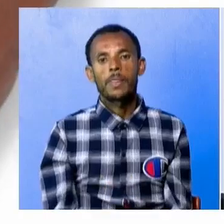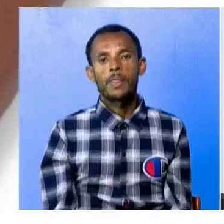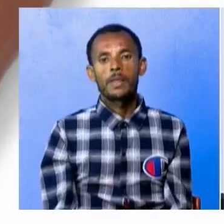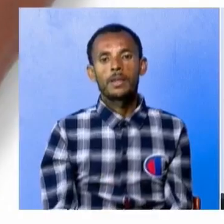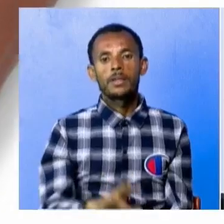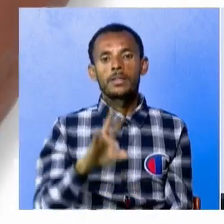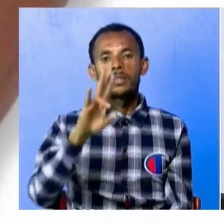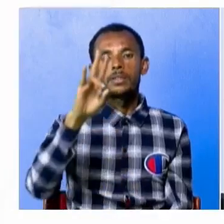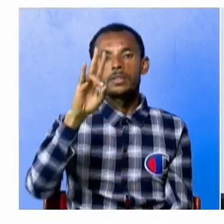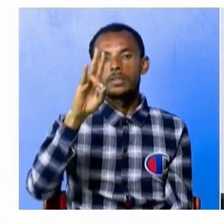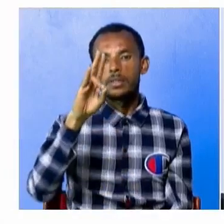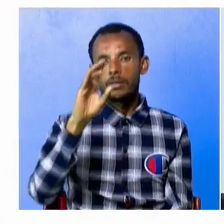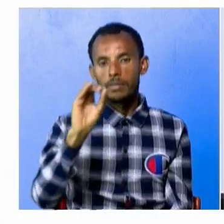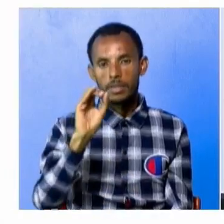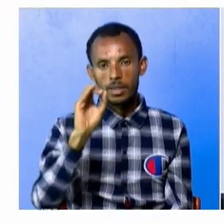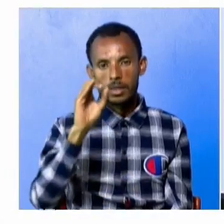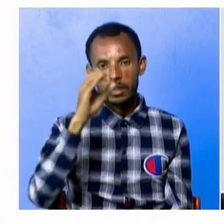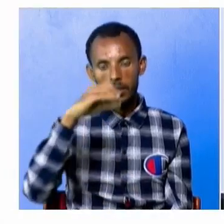70 degree,